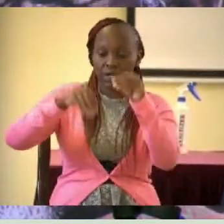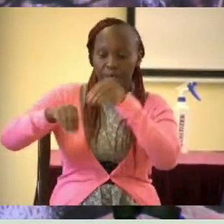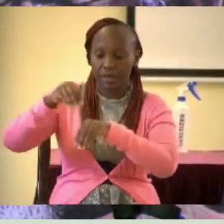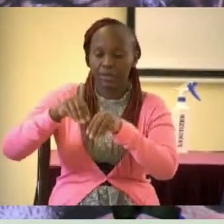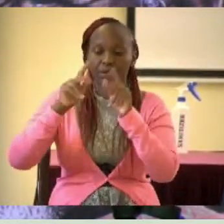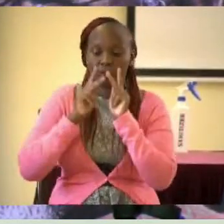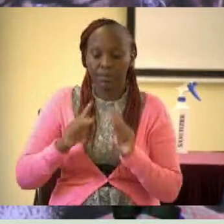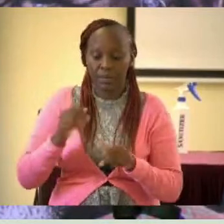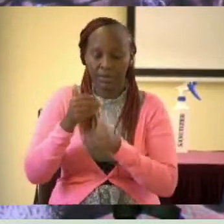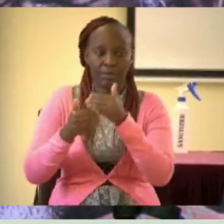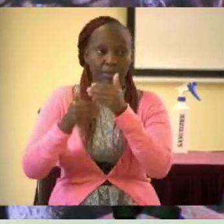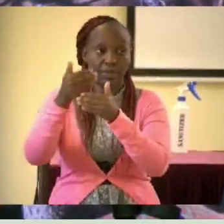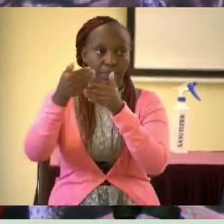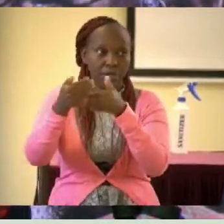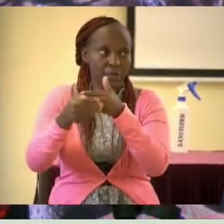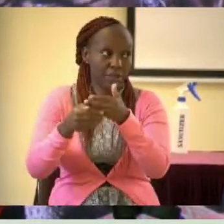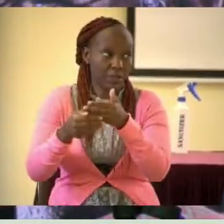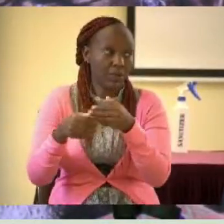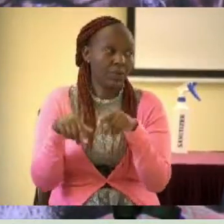as well as